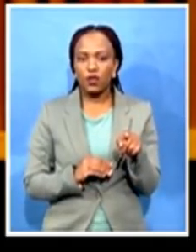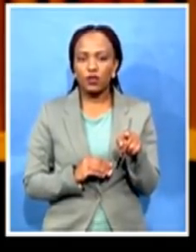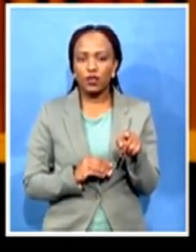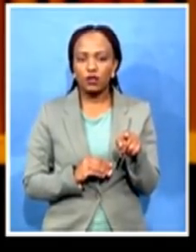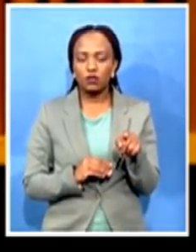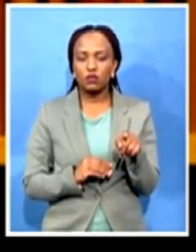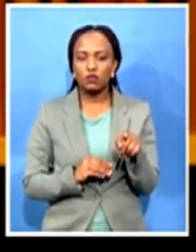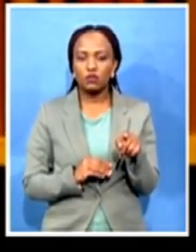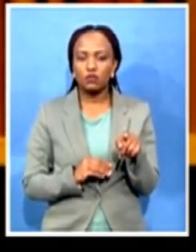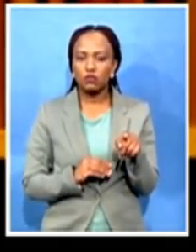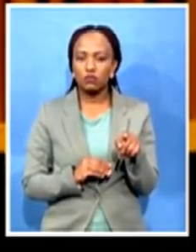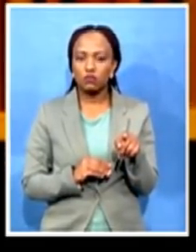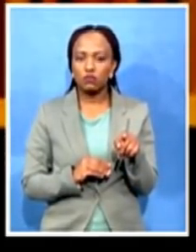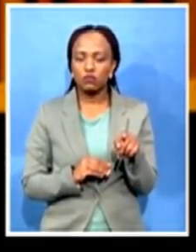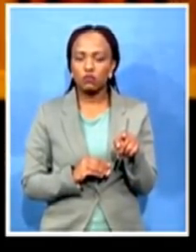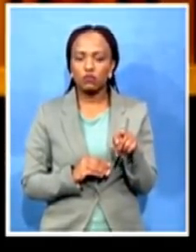Worship.